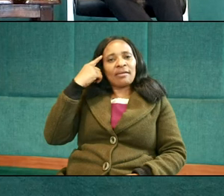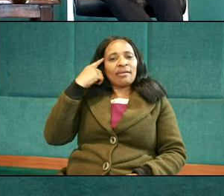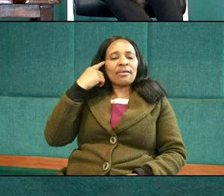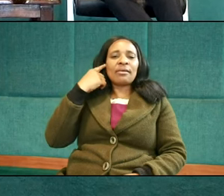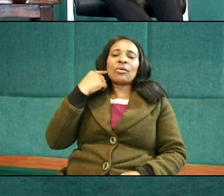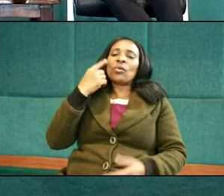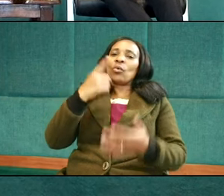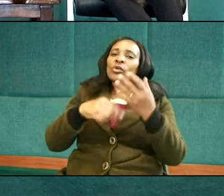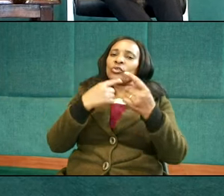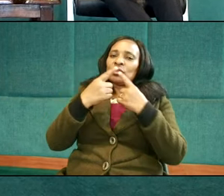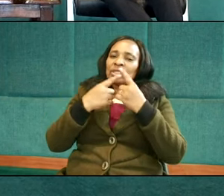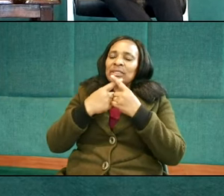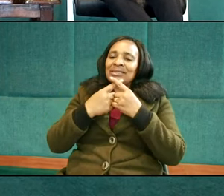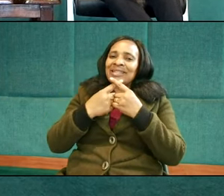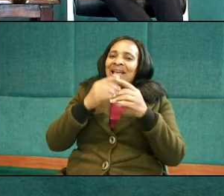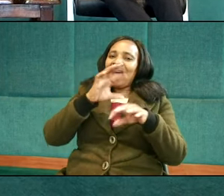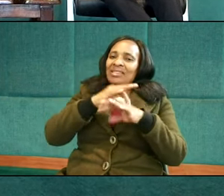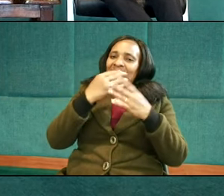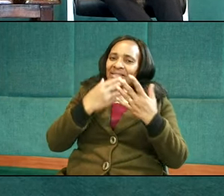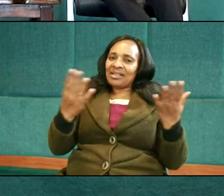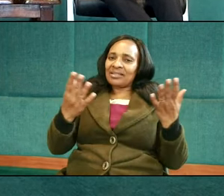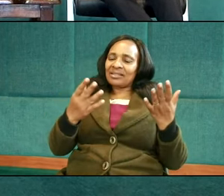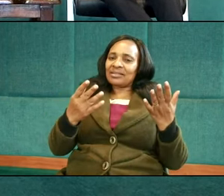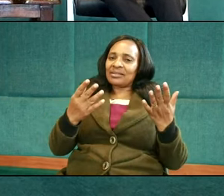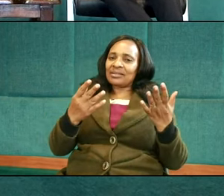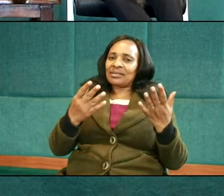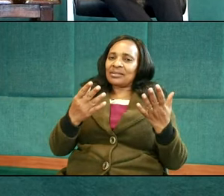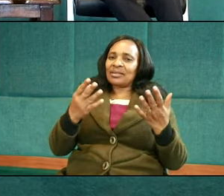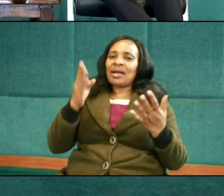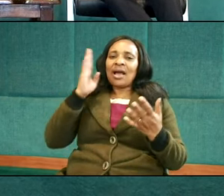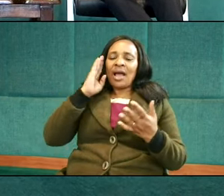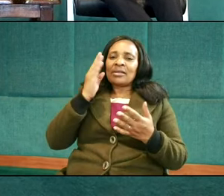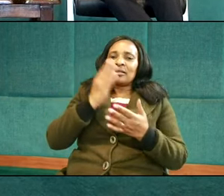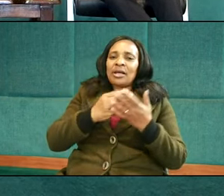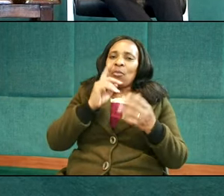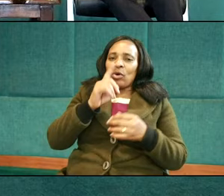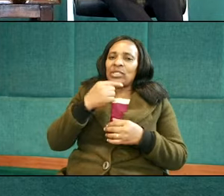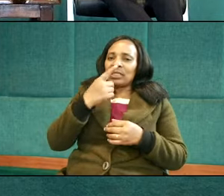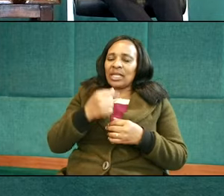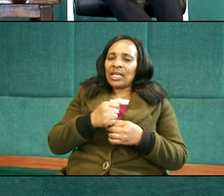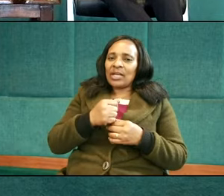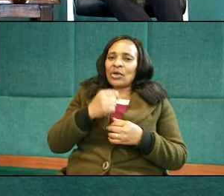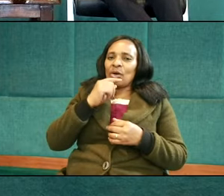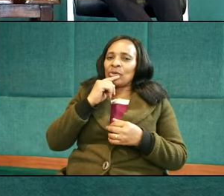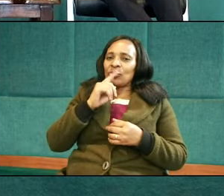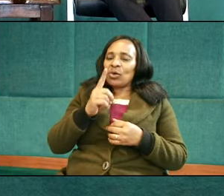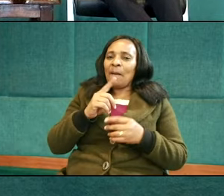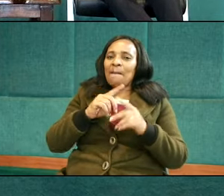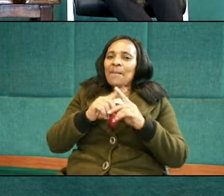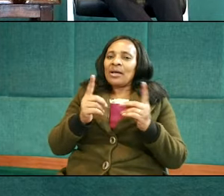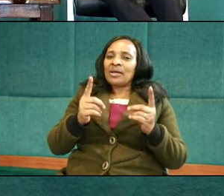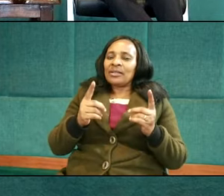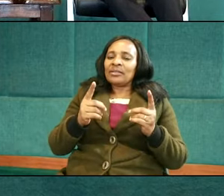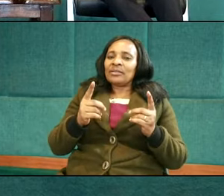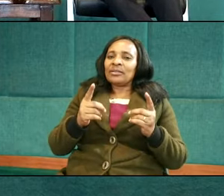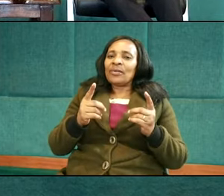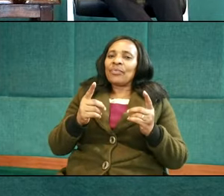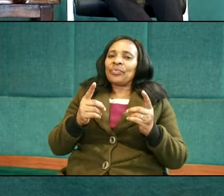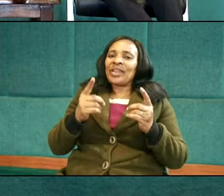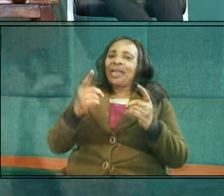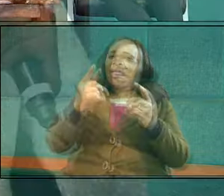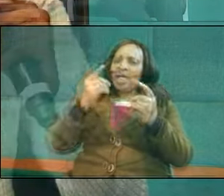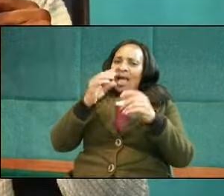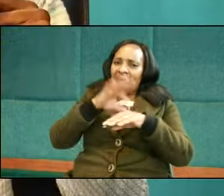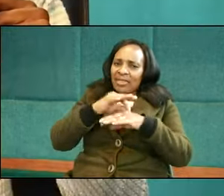like you said, material things, and I think I've heard someone say before, I'm not sure who, but